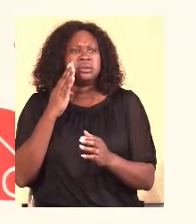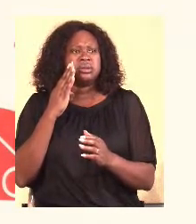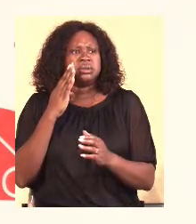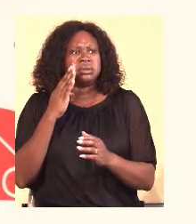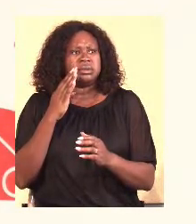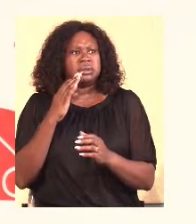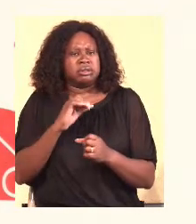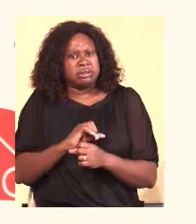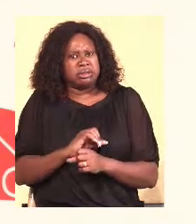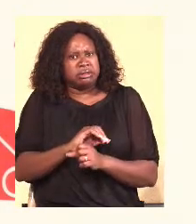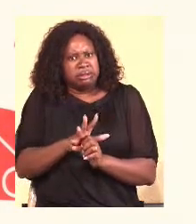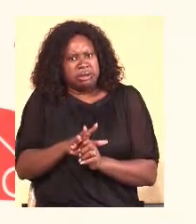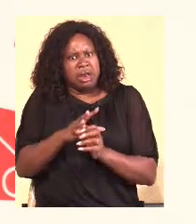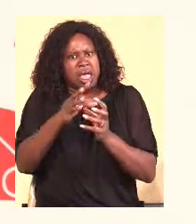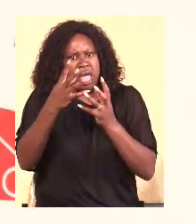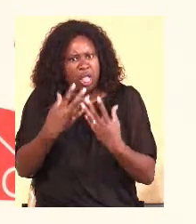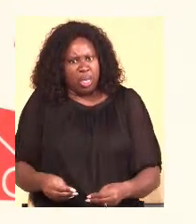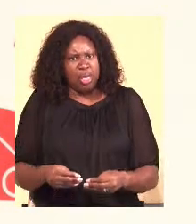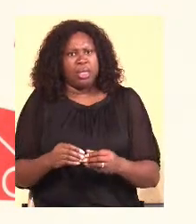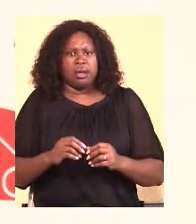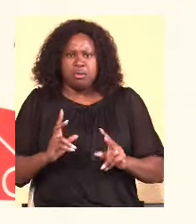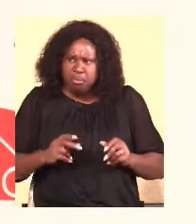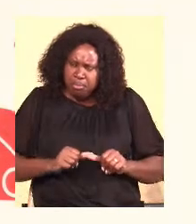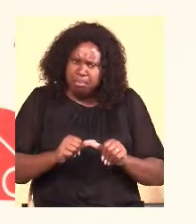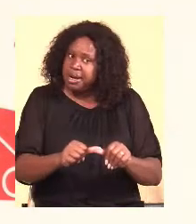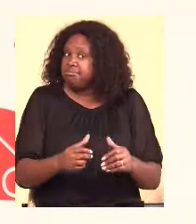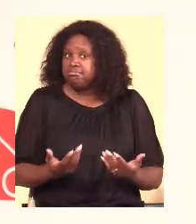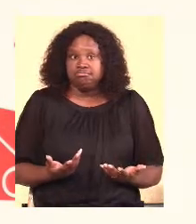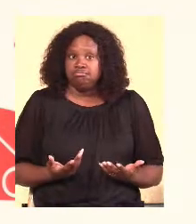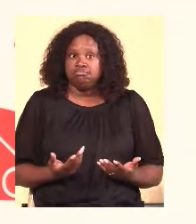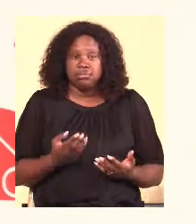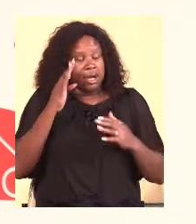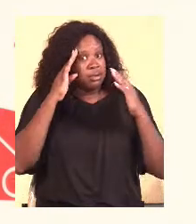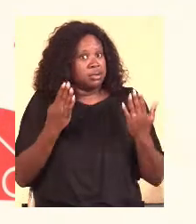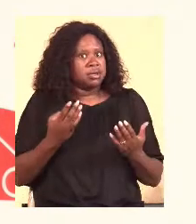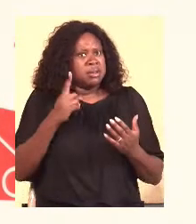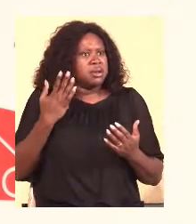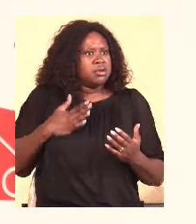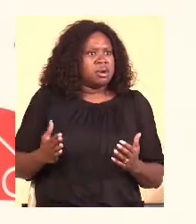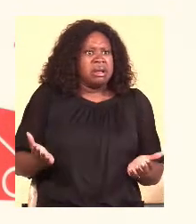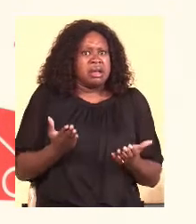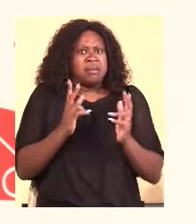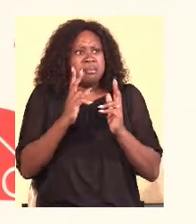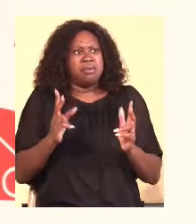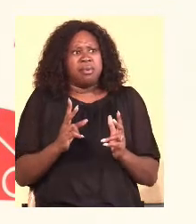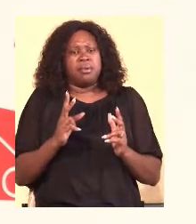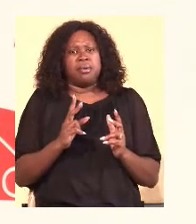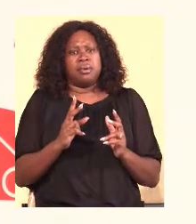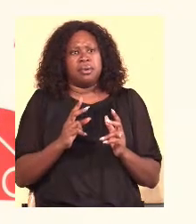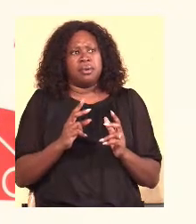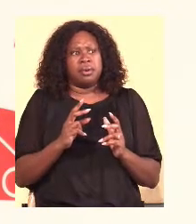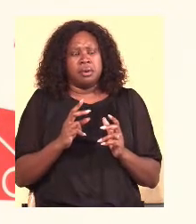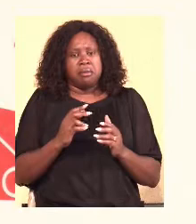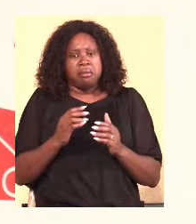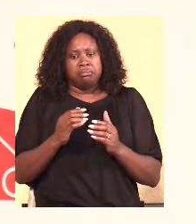will come back to these institutions. But we don't really want to encourage people to jump ship too